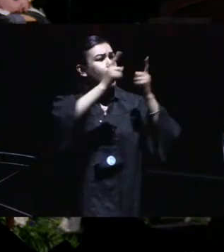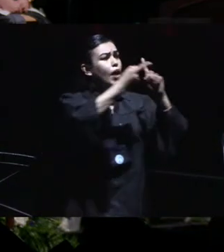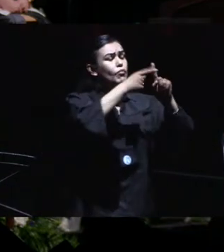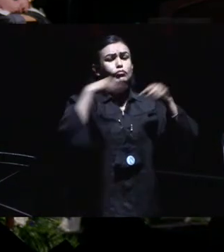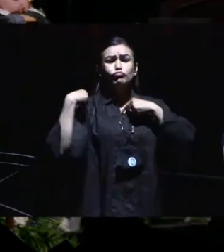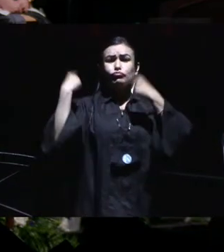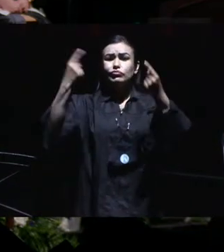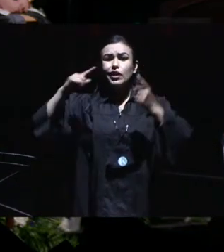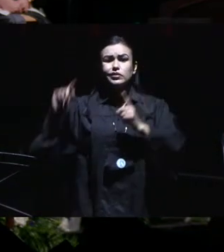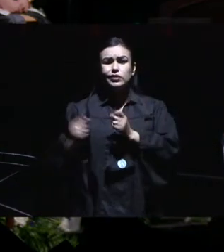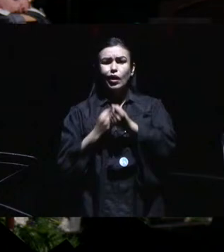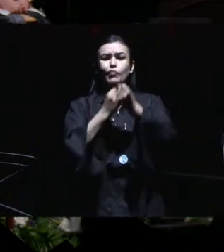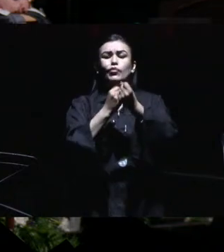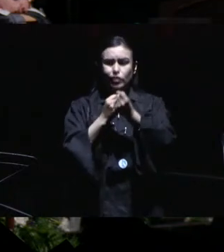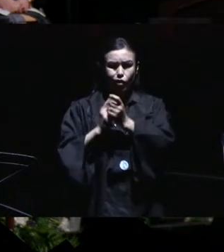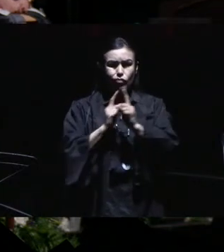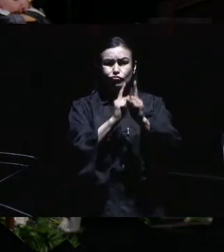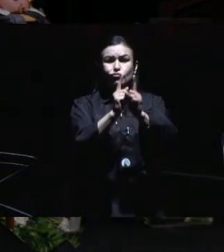apoyado a lo largo de sus estudios.